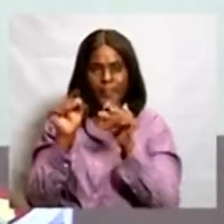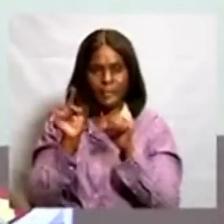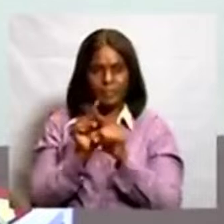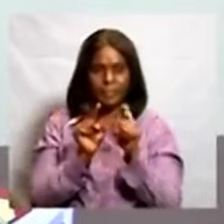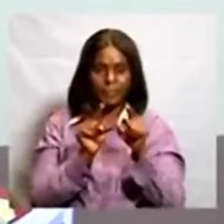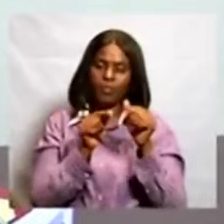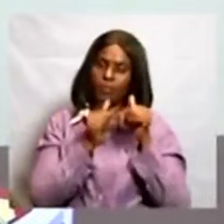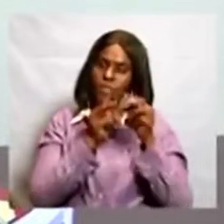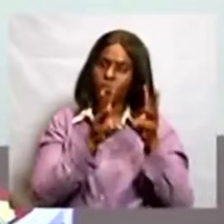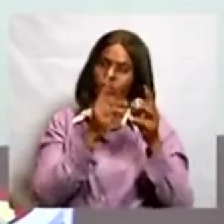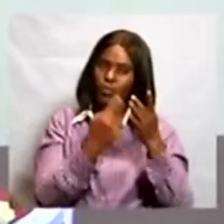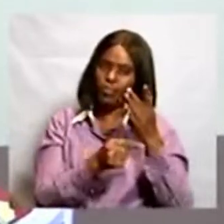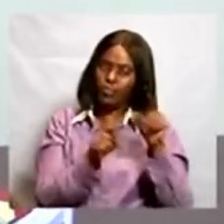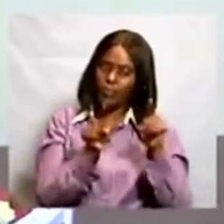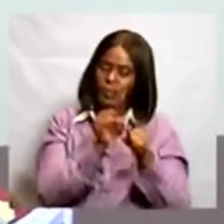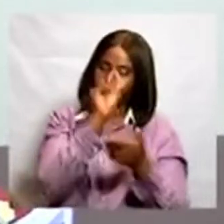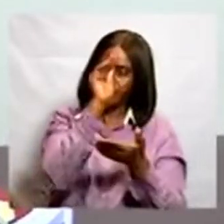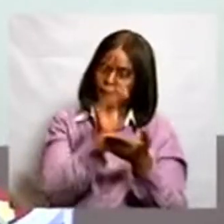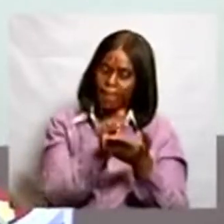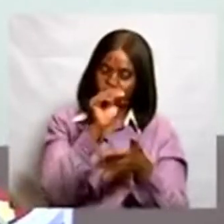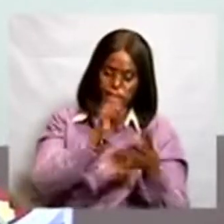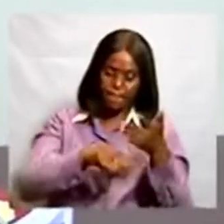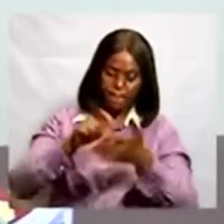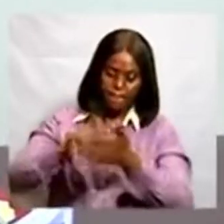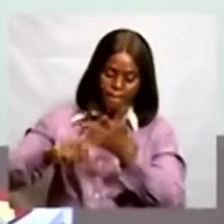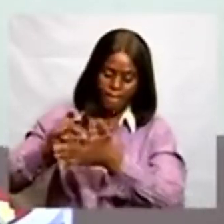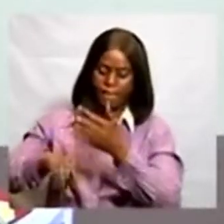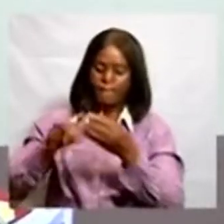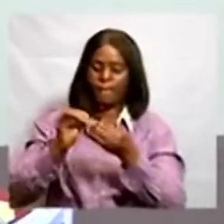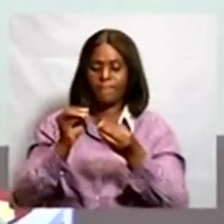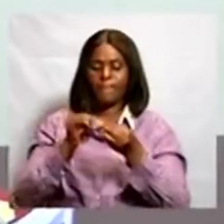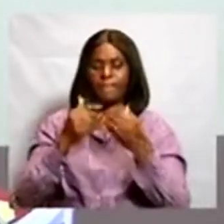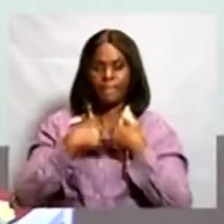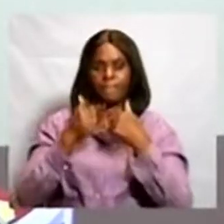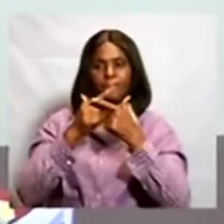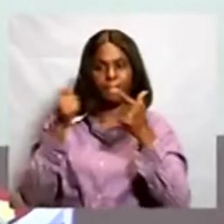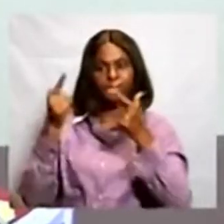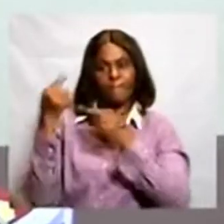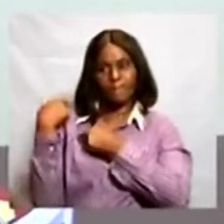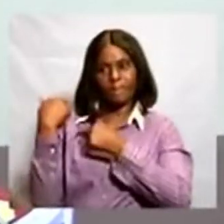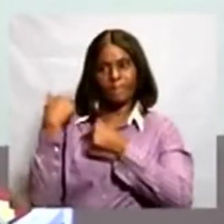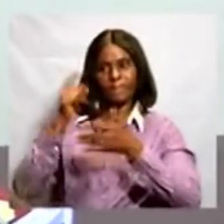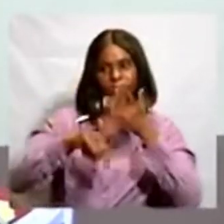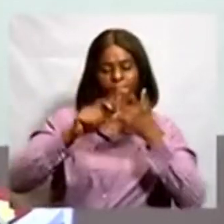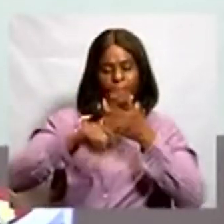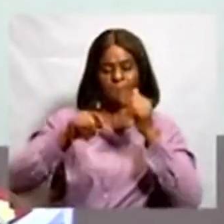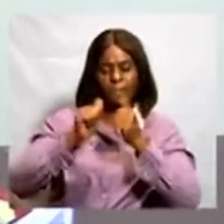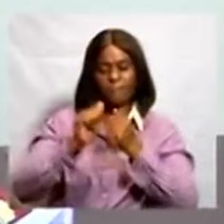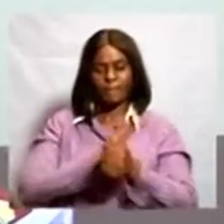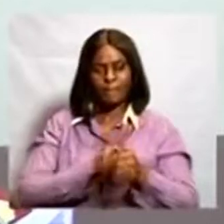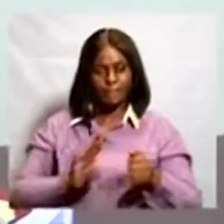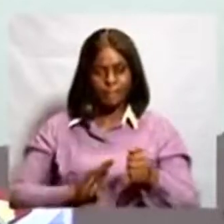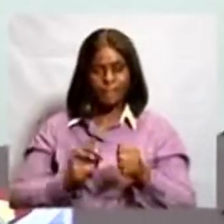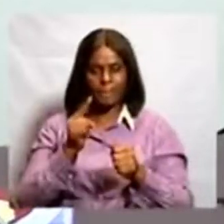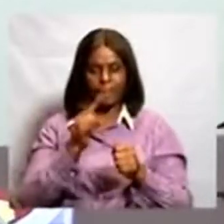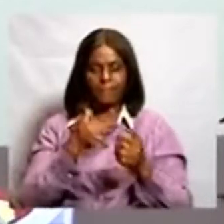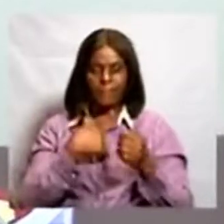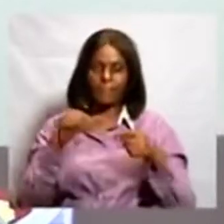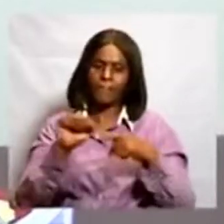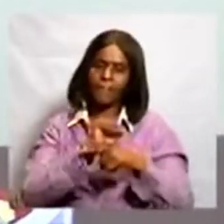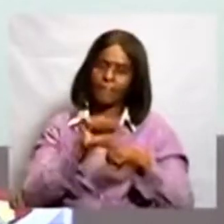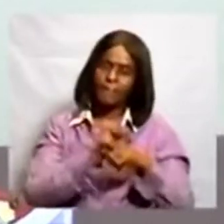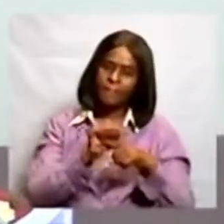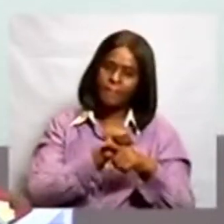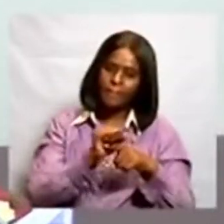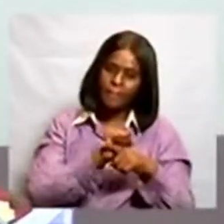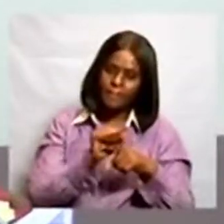was a way of reducing the cost. I think there were huge costs associated with board because first you have to train them and then